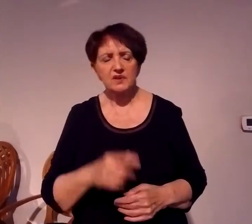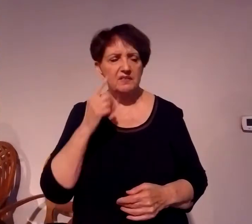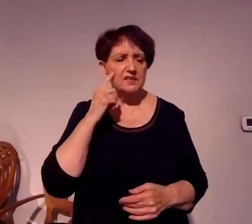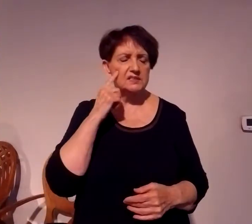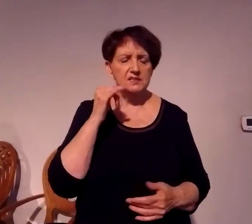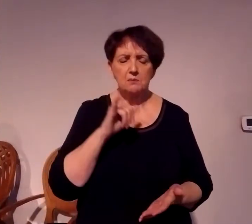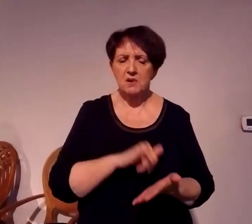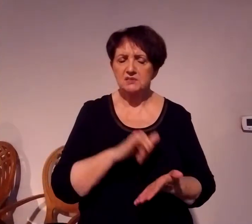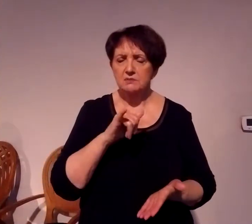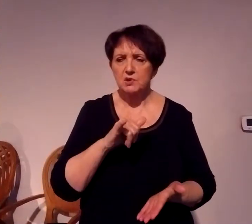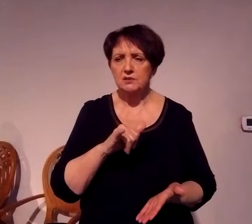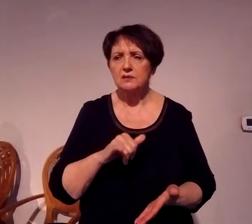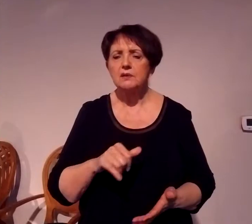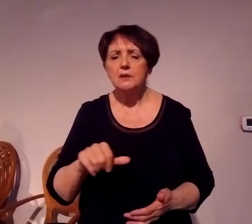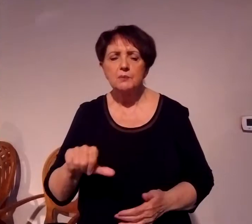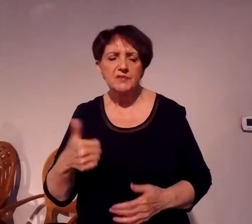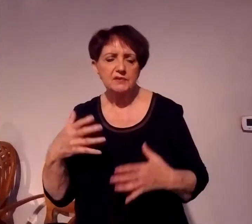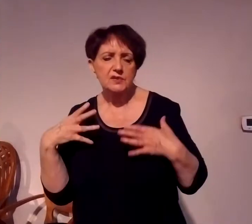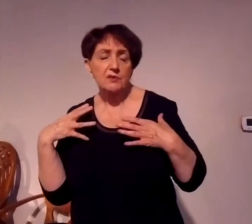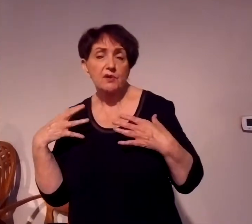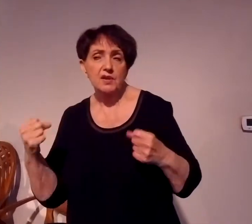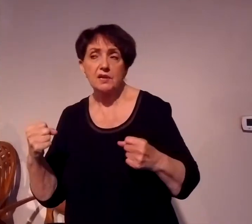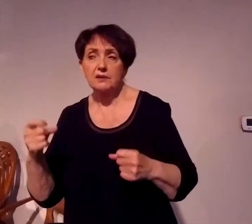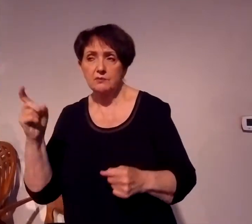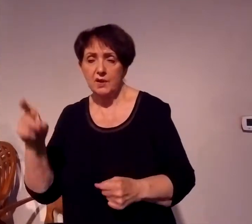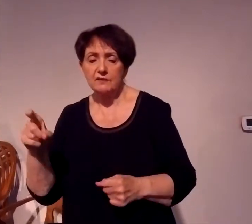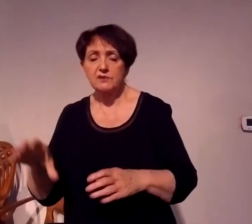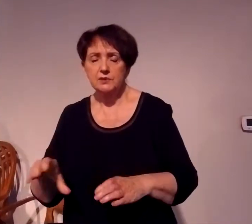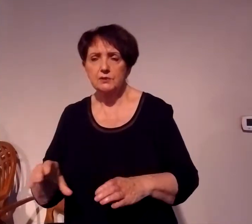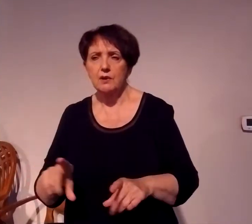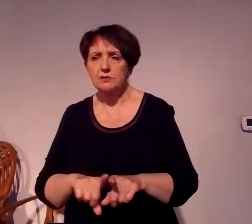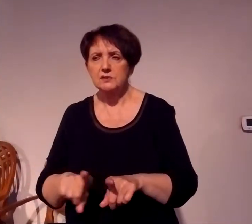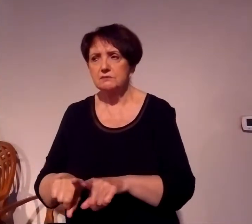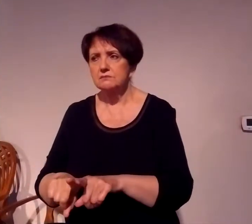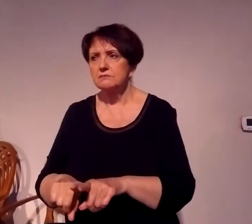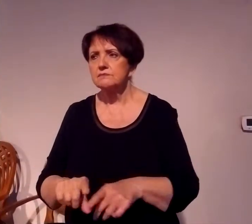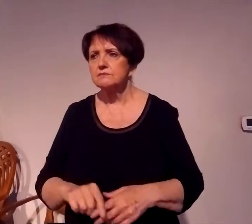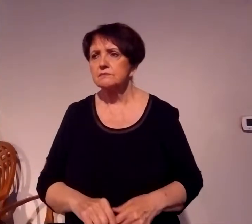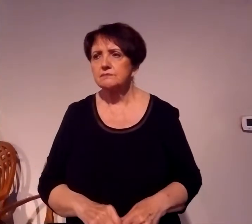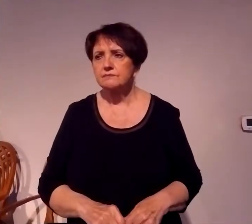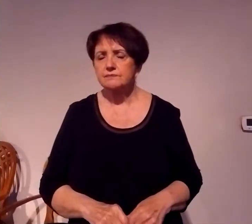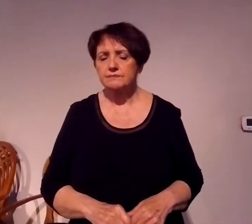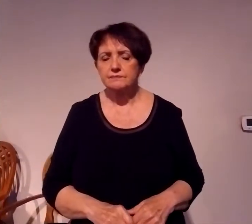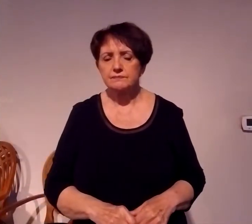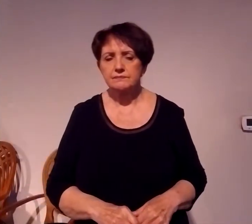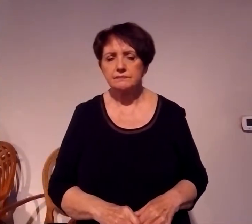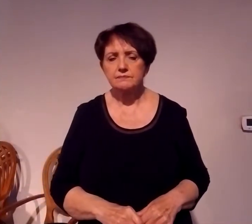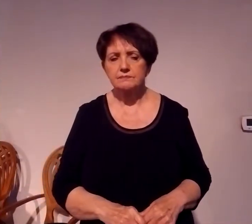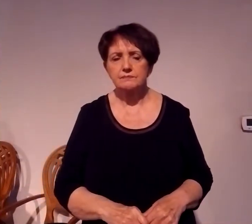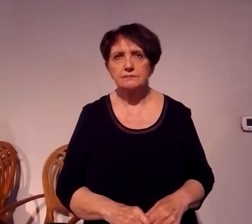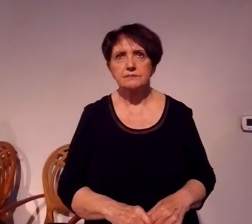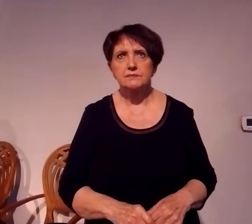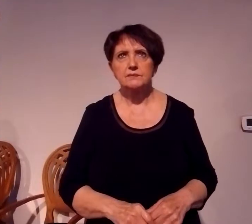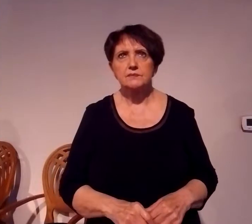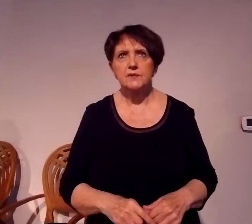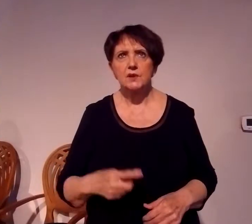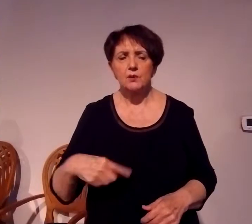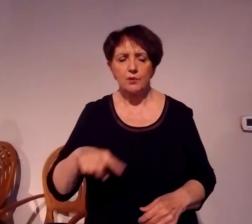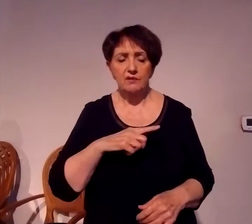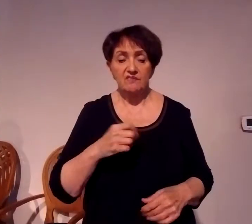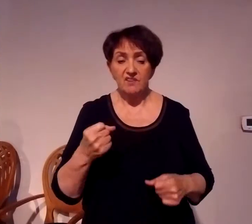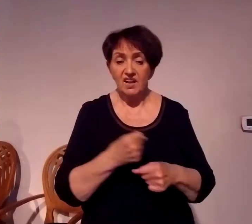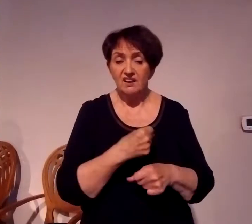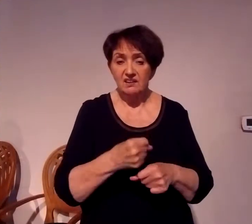But there is other healing that we have to do as well. It's extraordinary to me how violent we are to our